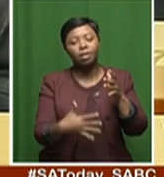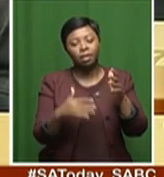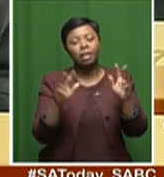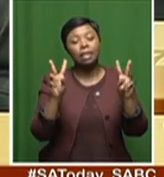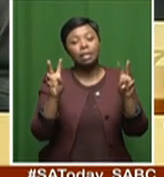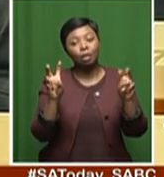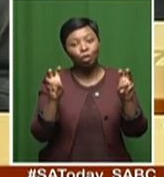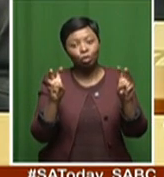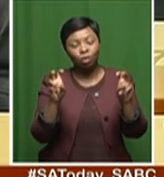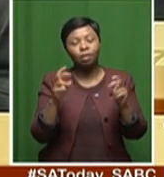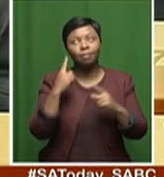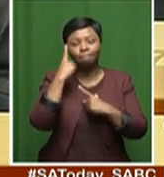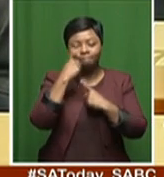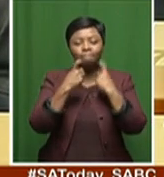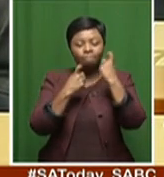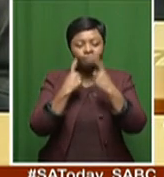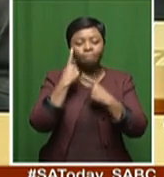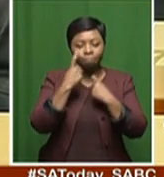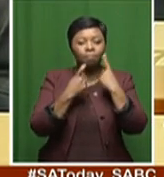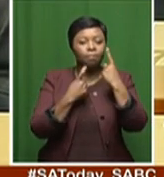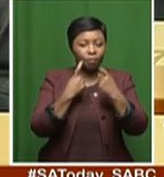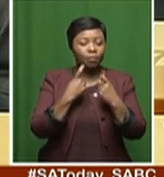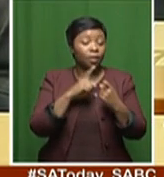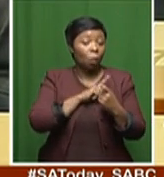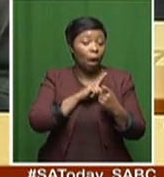questions to me on as the President of the Republic.